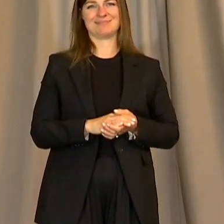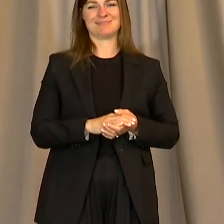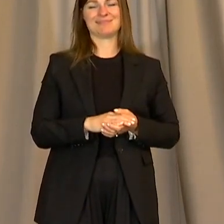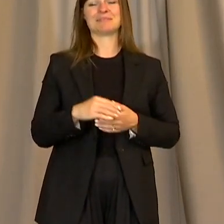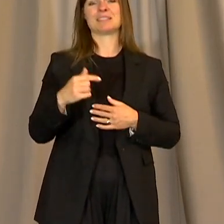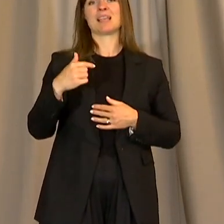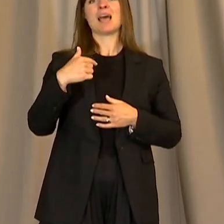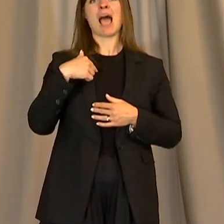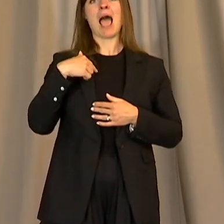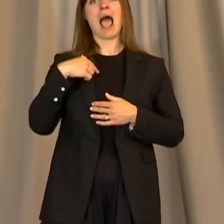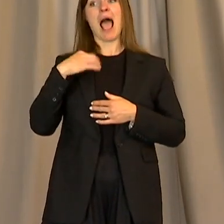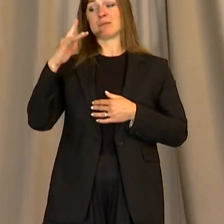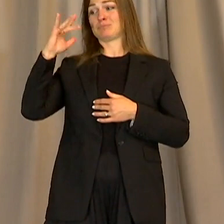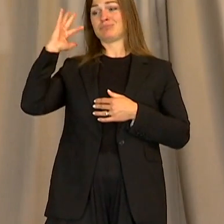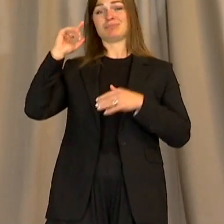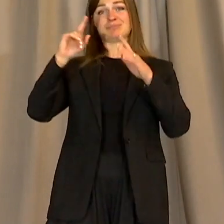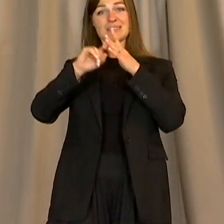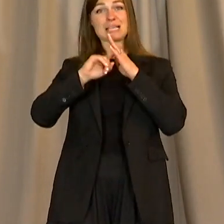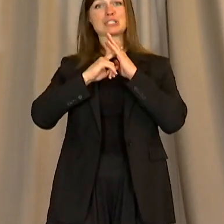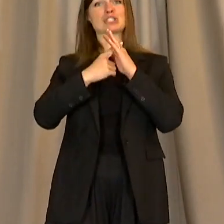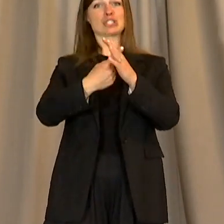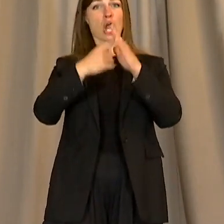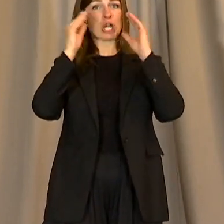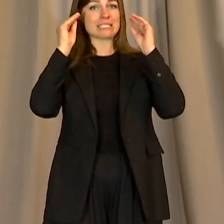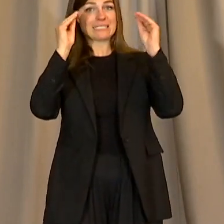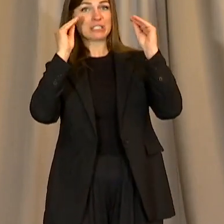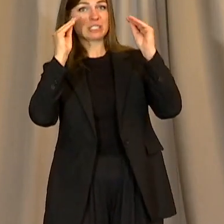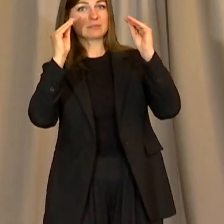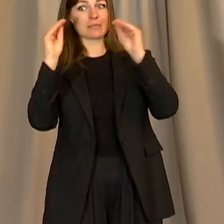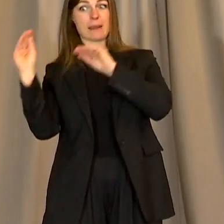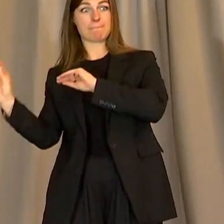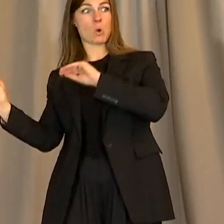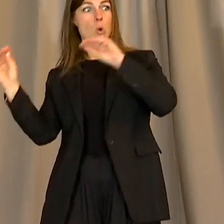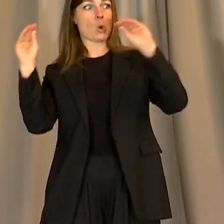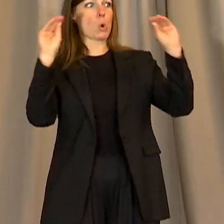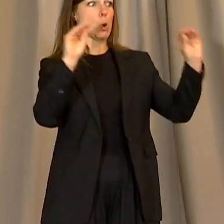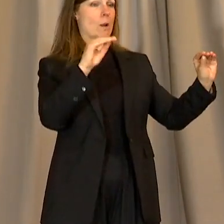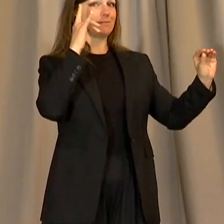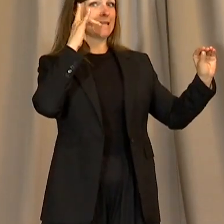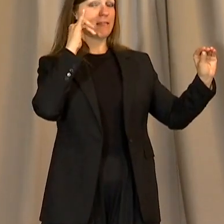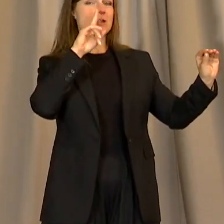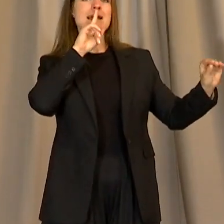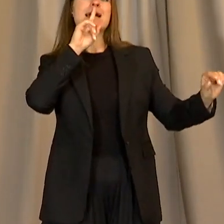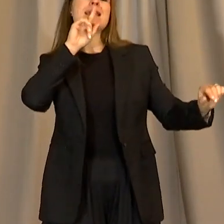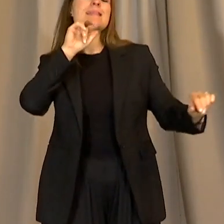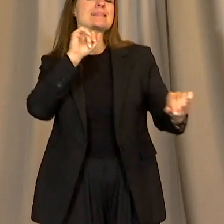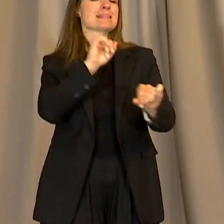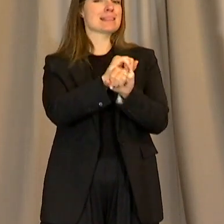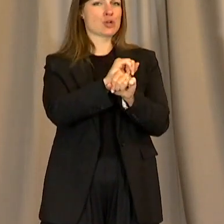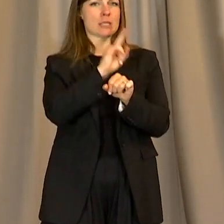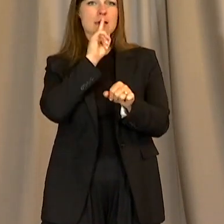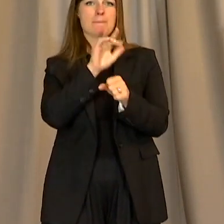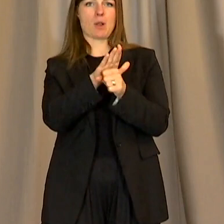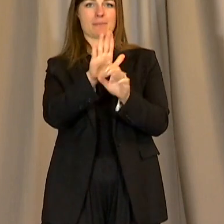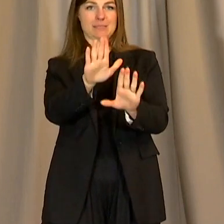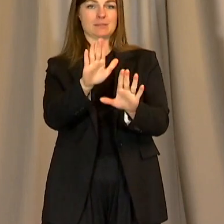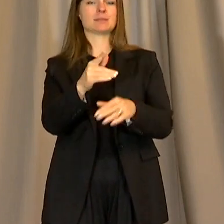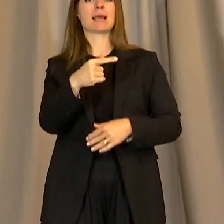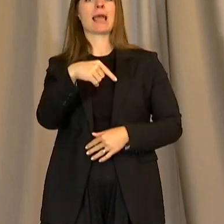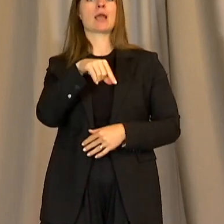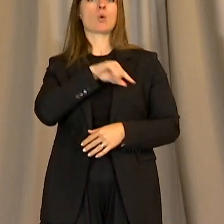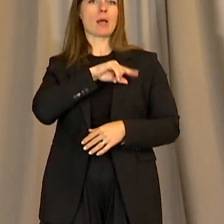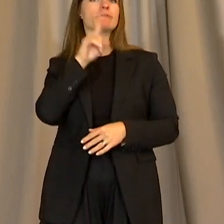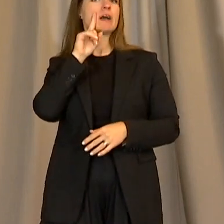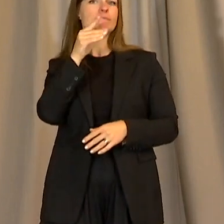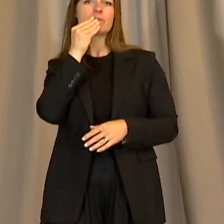when I started teaching, when I moved to California, I literally, I promise you, qualified for